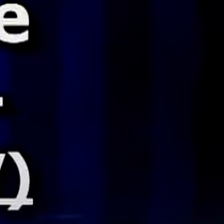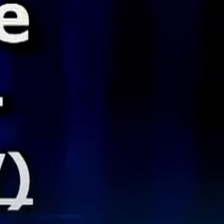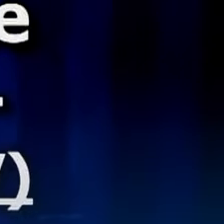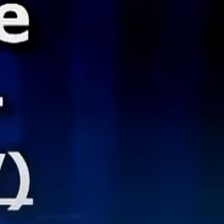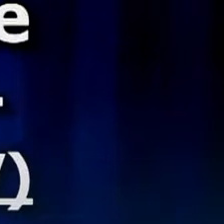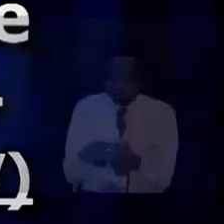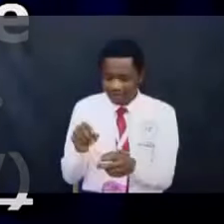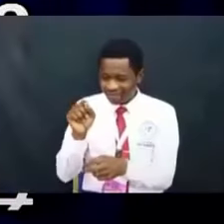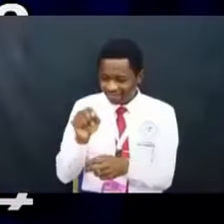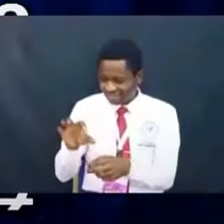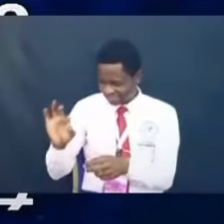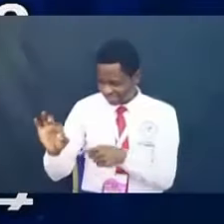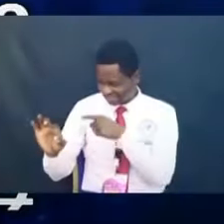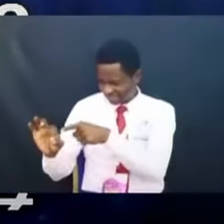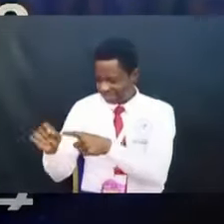became powerful